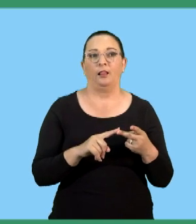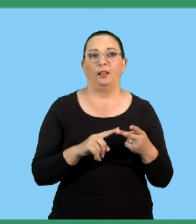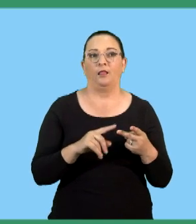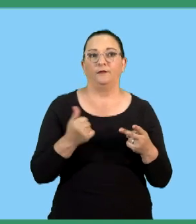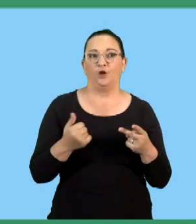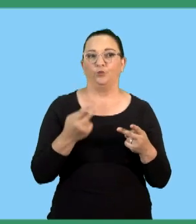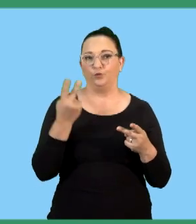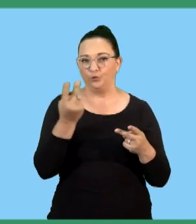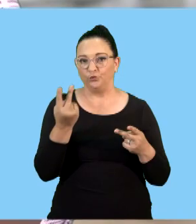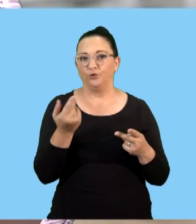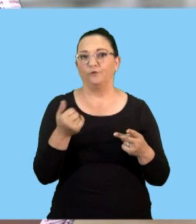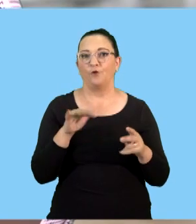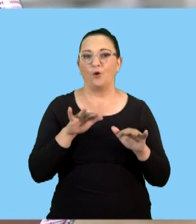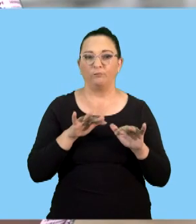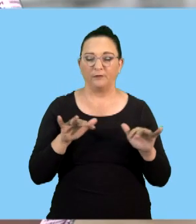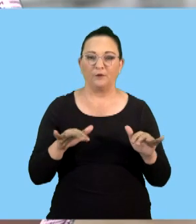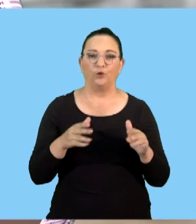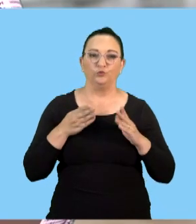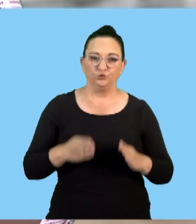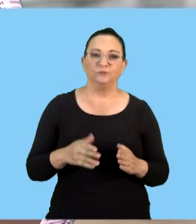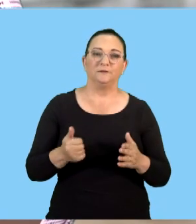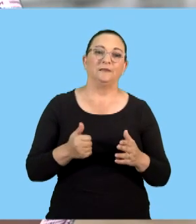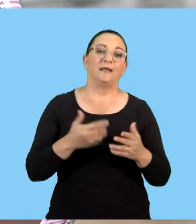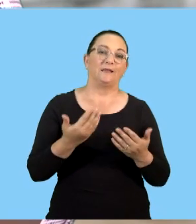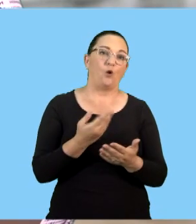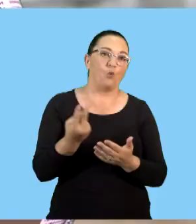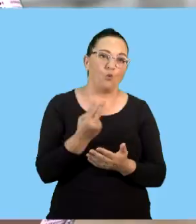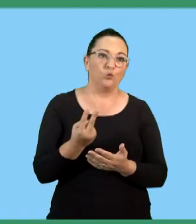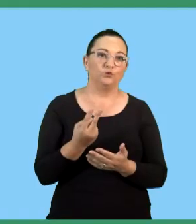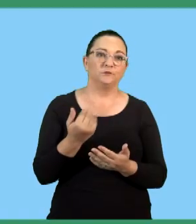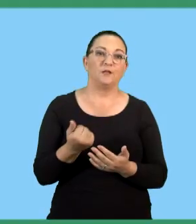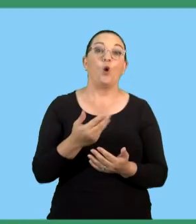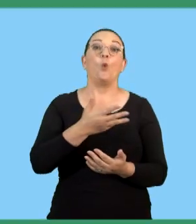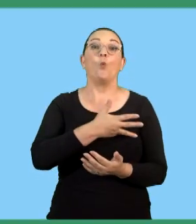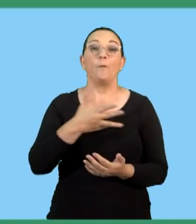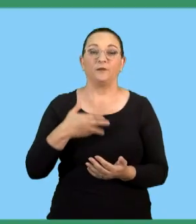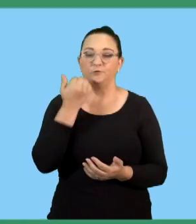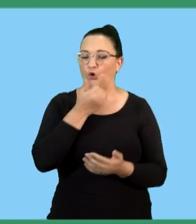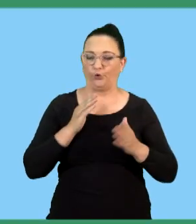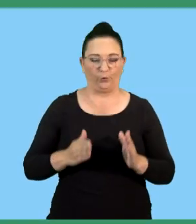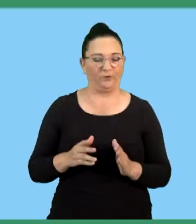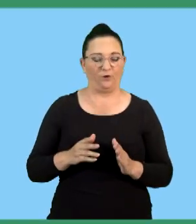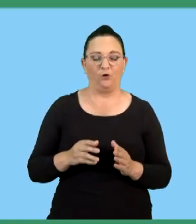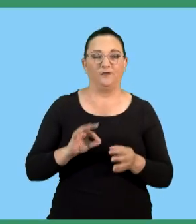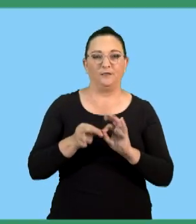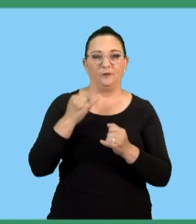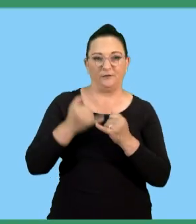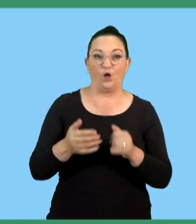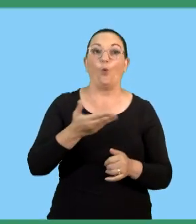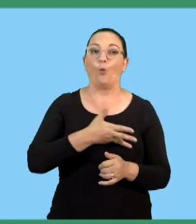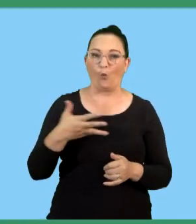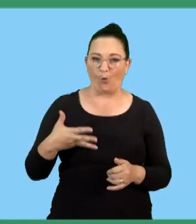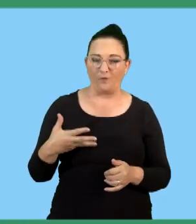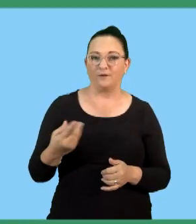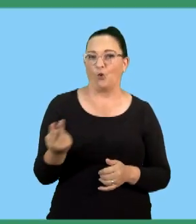at women, we are looking at people with disability. So here we've got our Black people, we've got our women, we've got people living with disability.